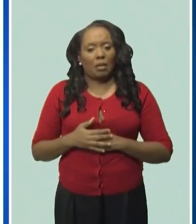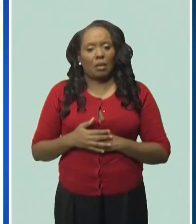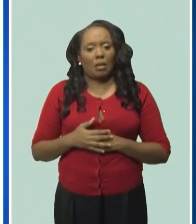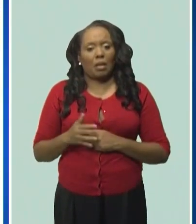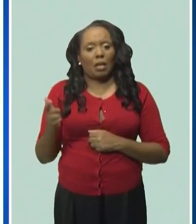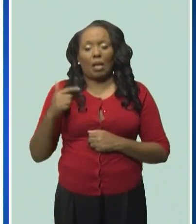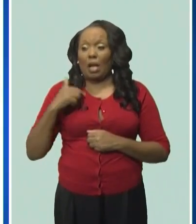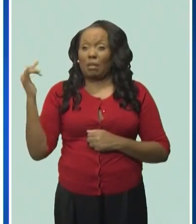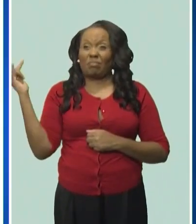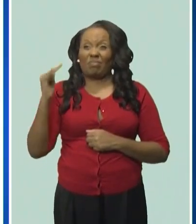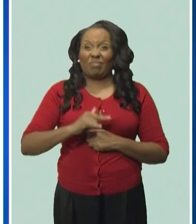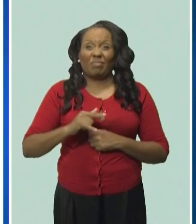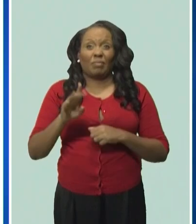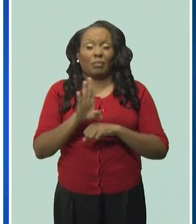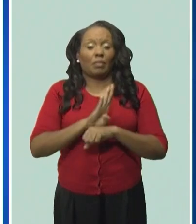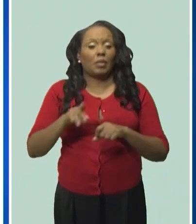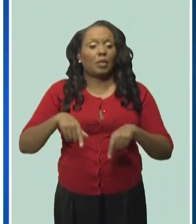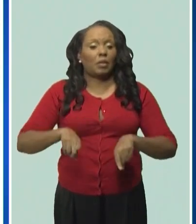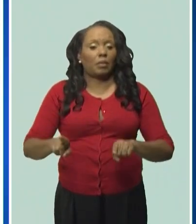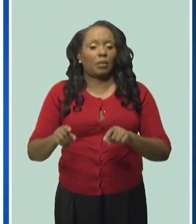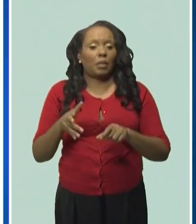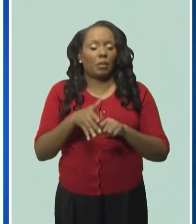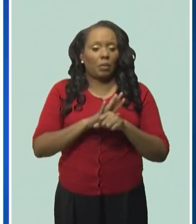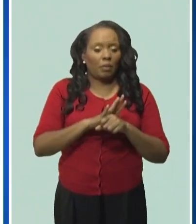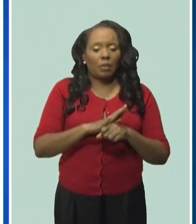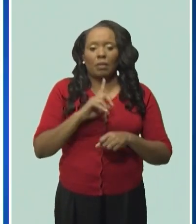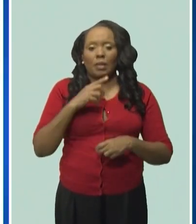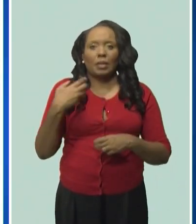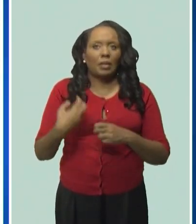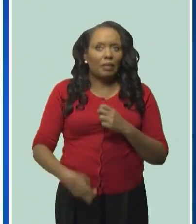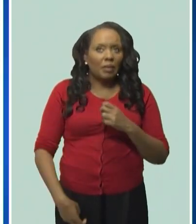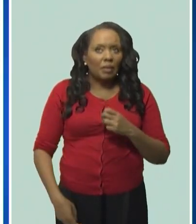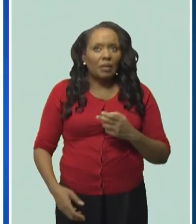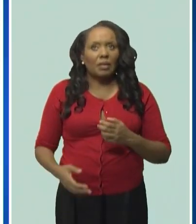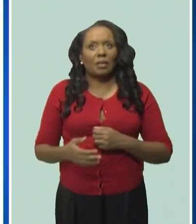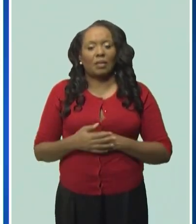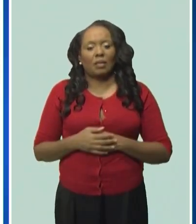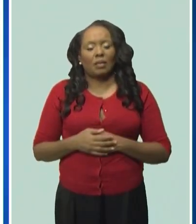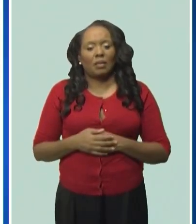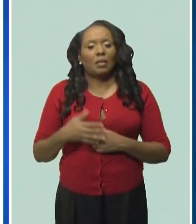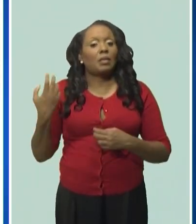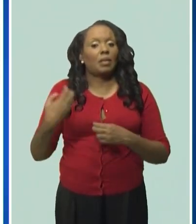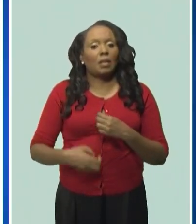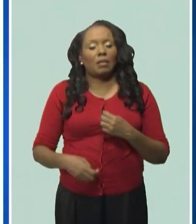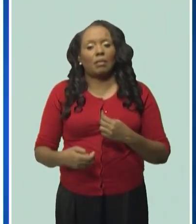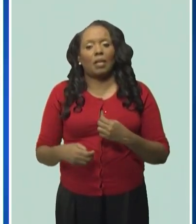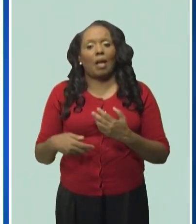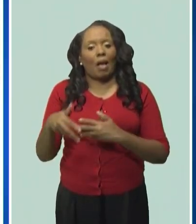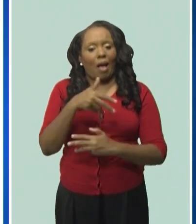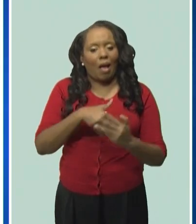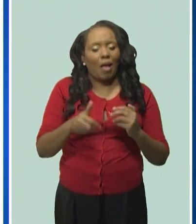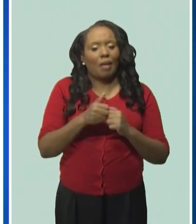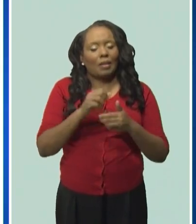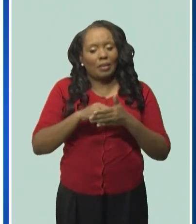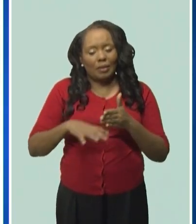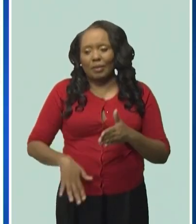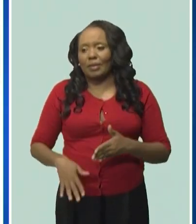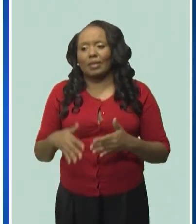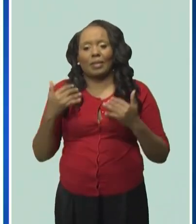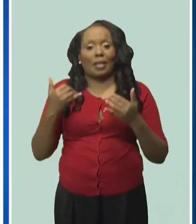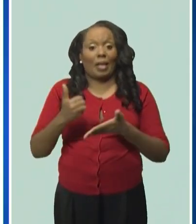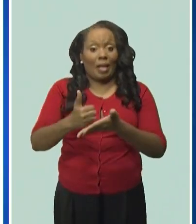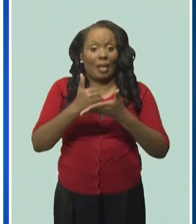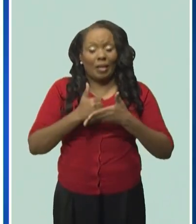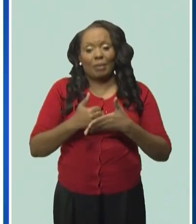COVID, so it was online school. It was very difficult to communicate with students. So it helped me build confidence and learn